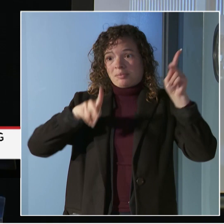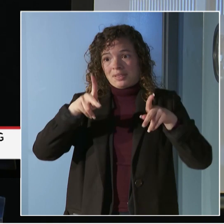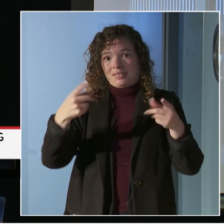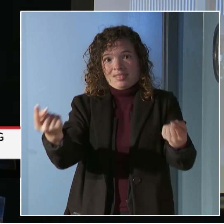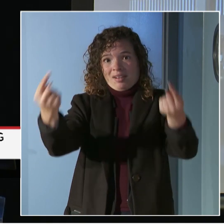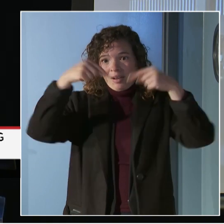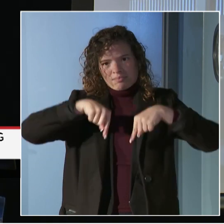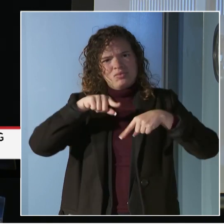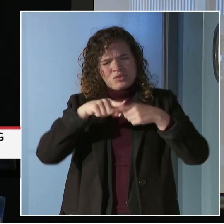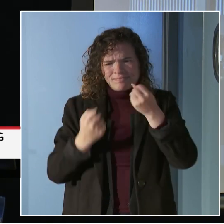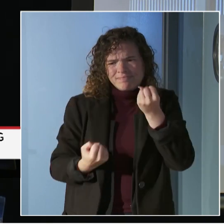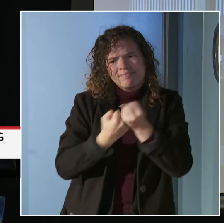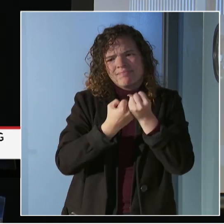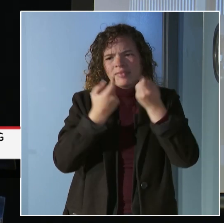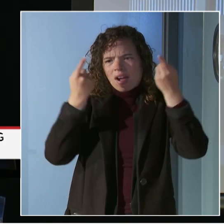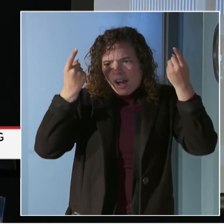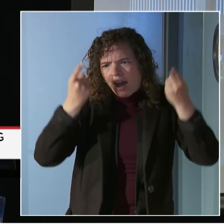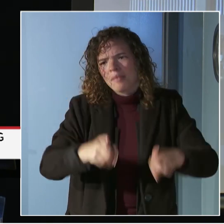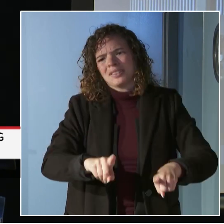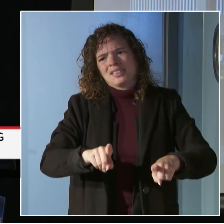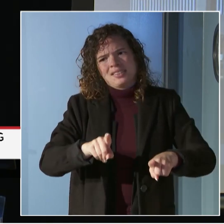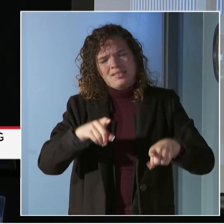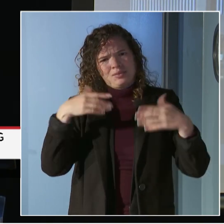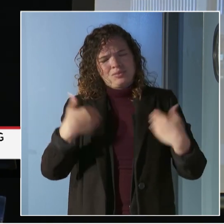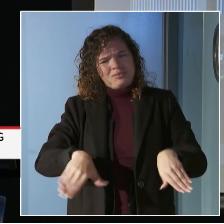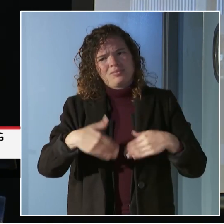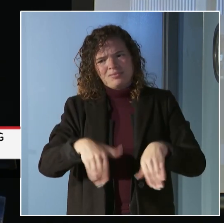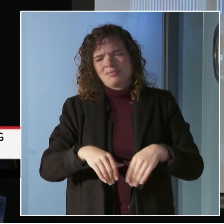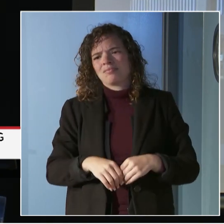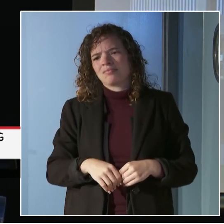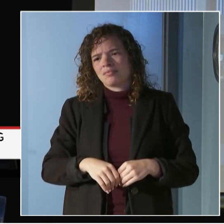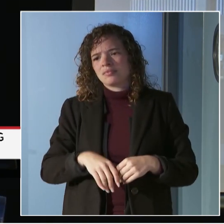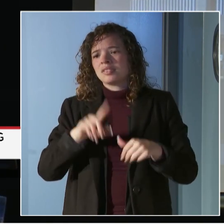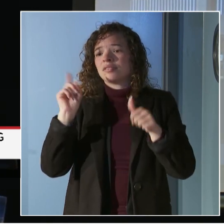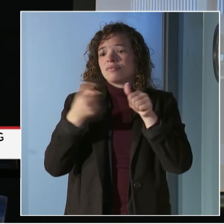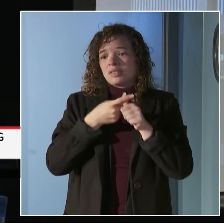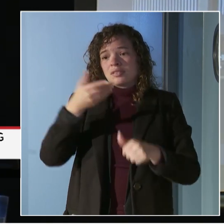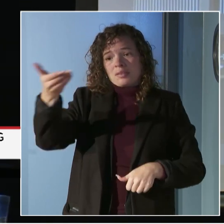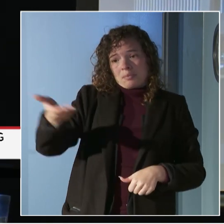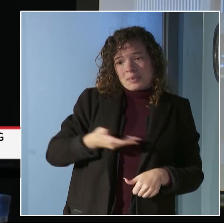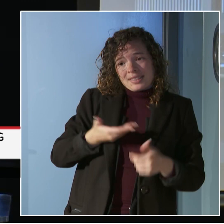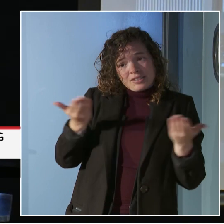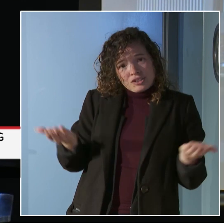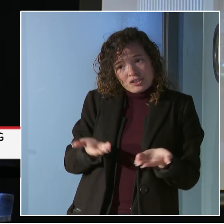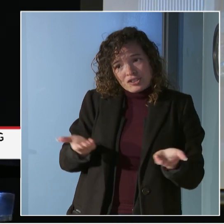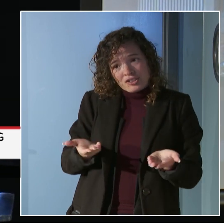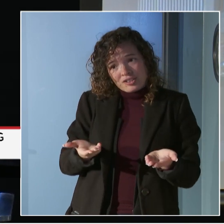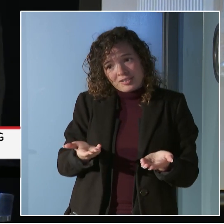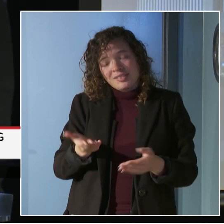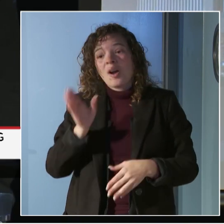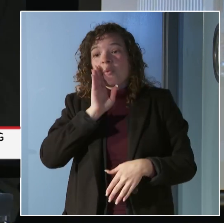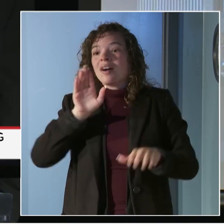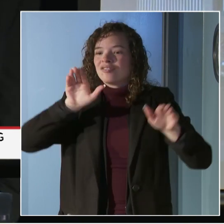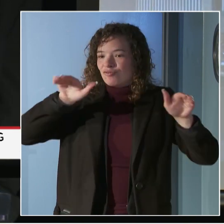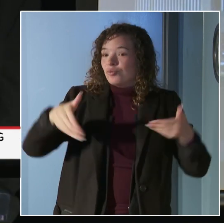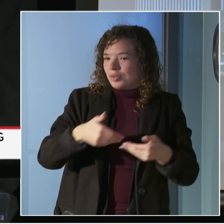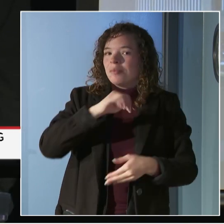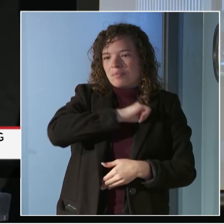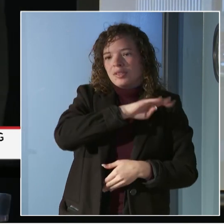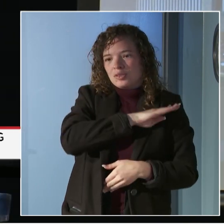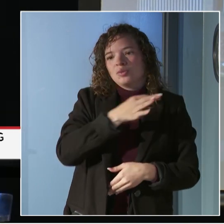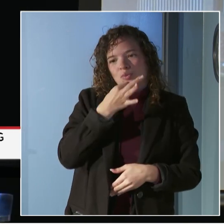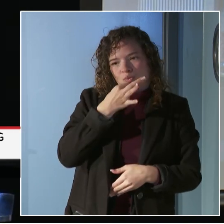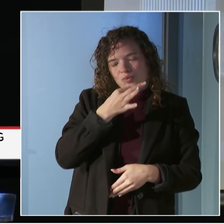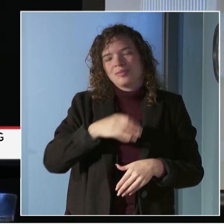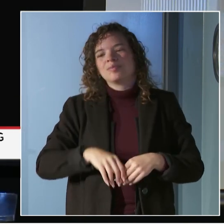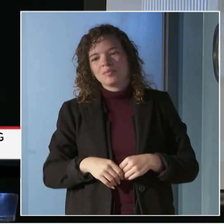get here. So the first person that I will call up to the stage, who has the great honor of introducing our mayor, is none other